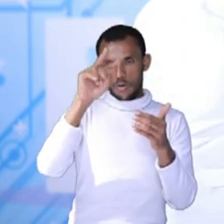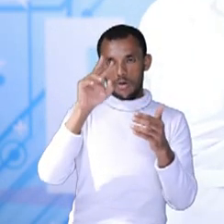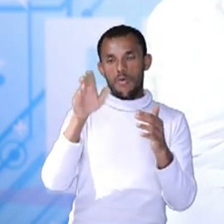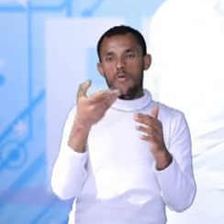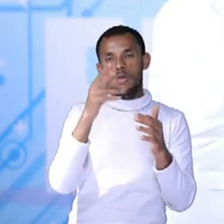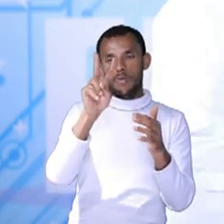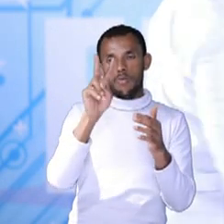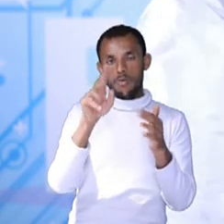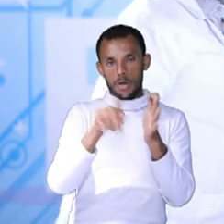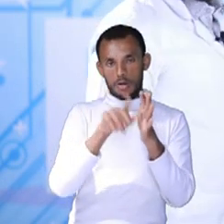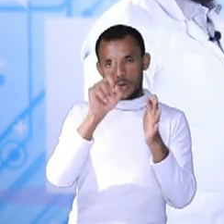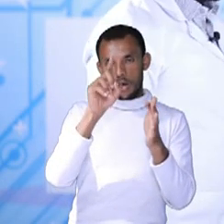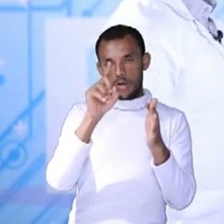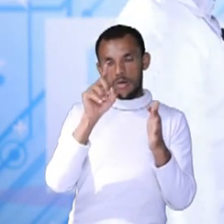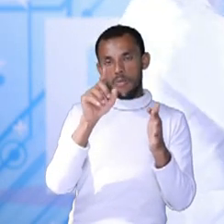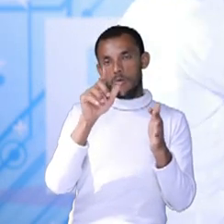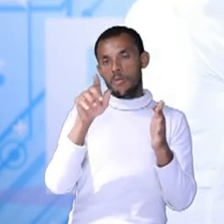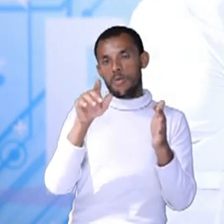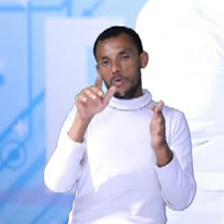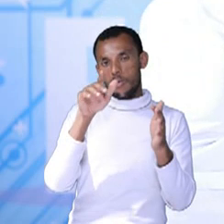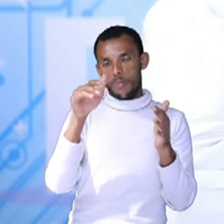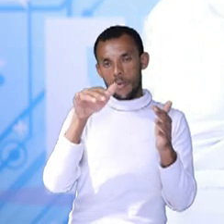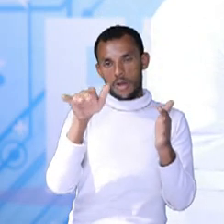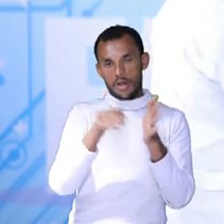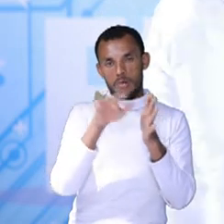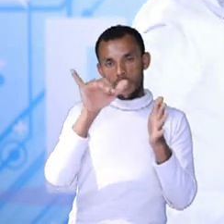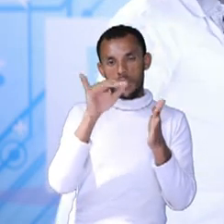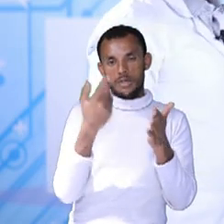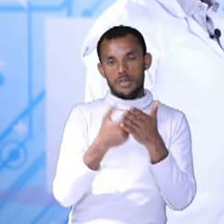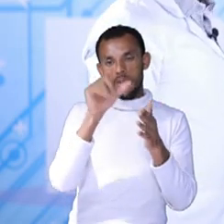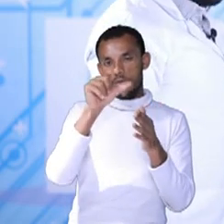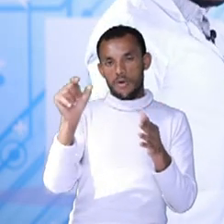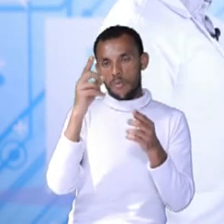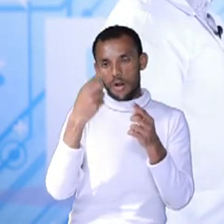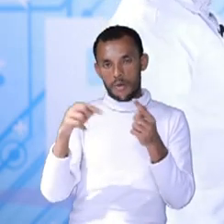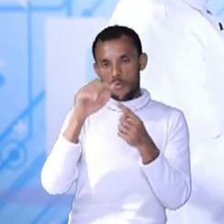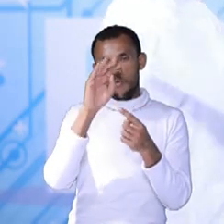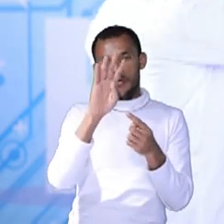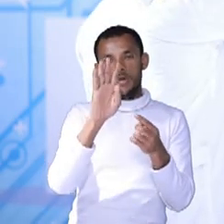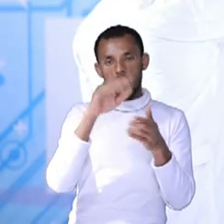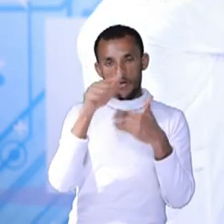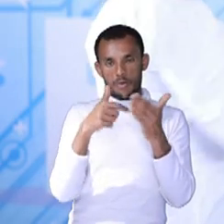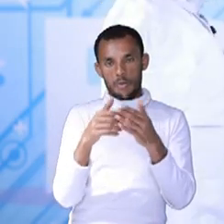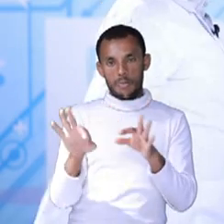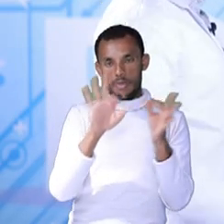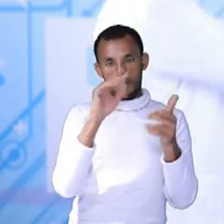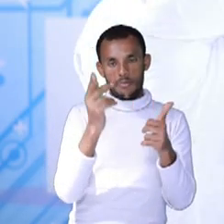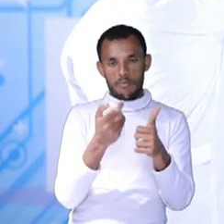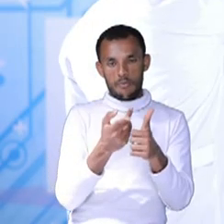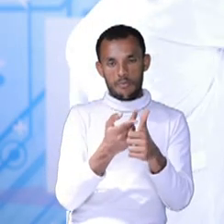The integration of minus 1 is minus y. So you integrate this on this interval 1 up to 4. Therefore, put